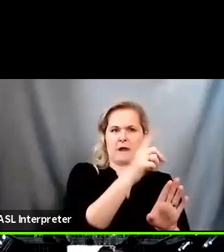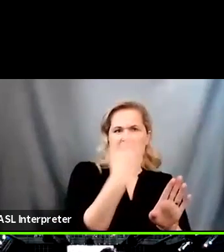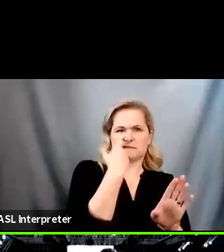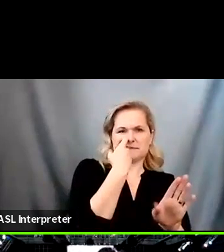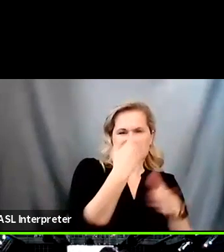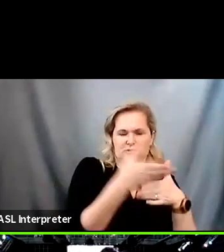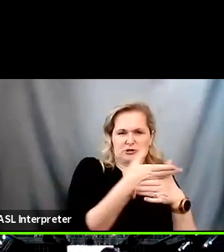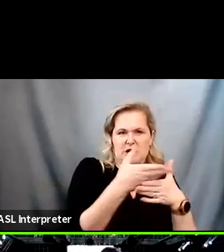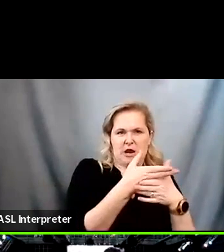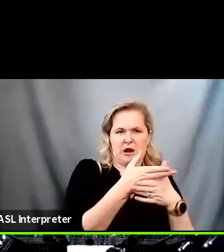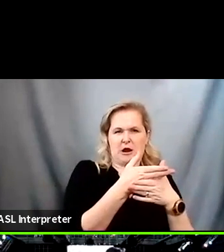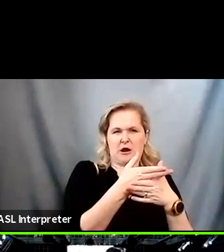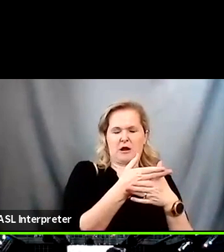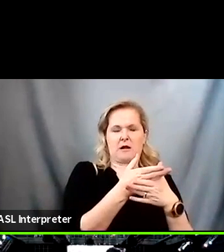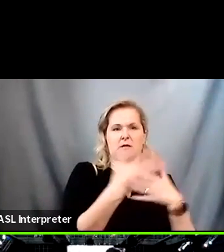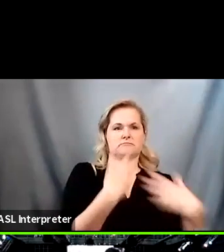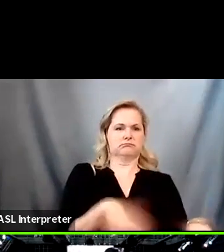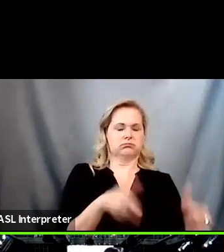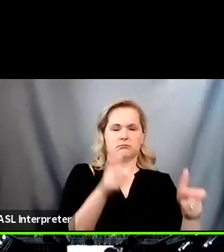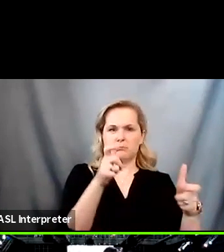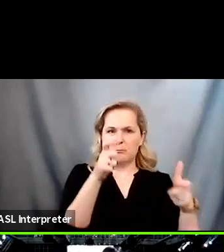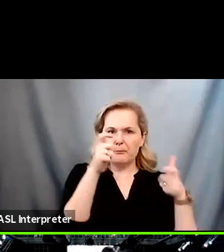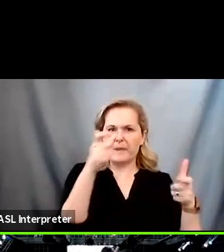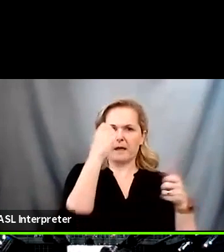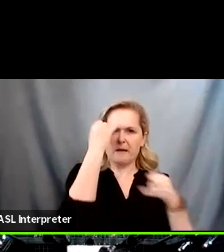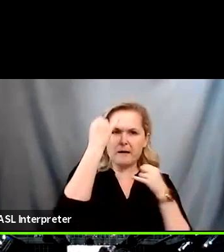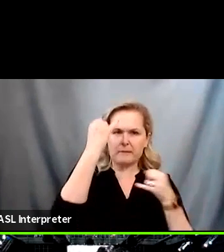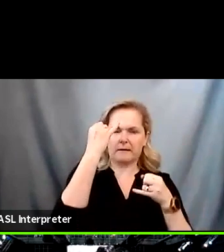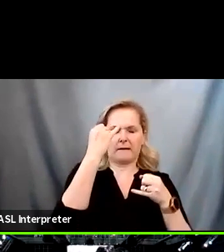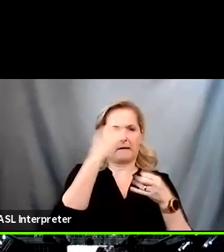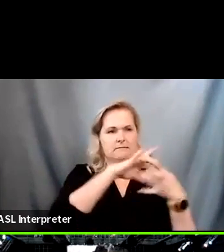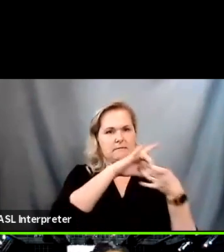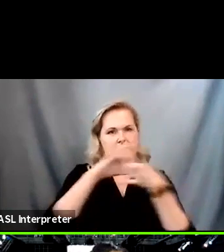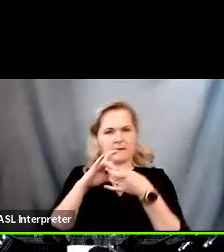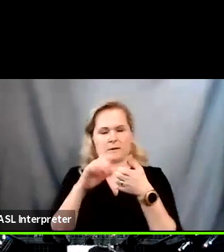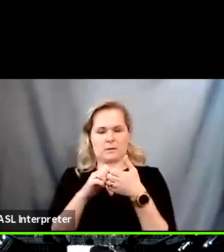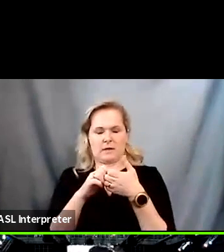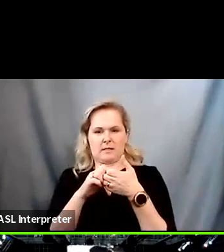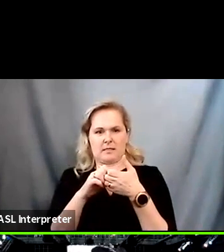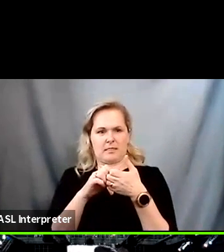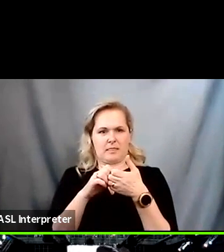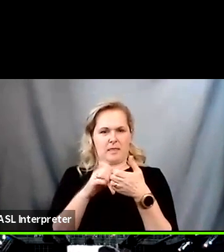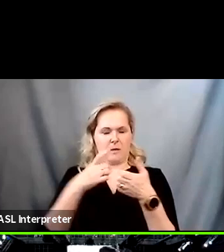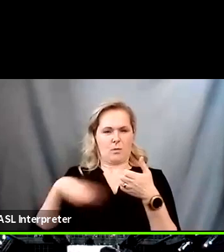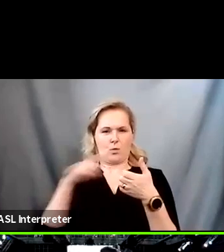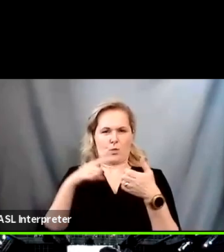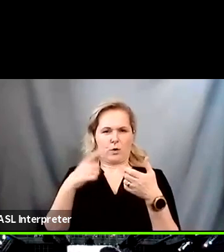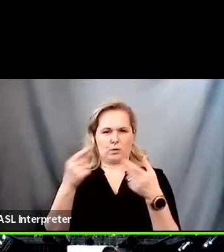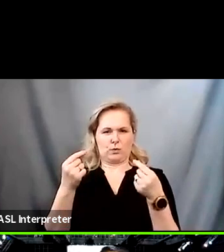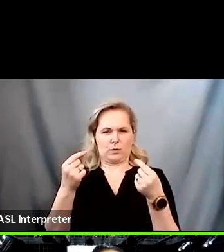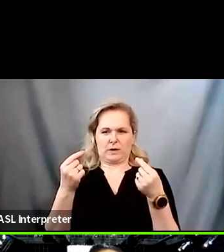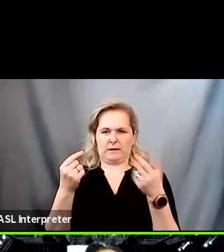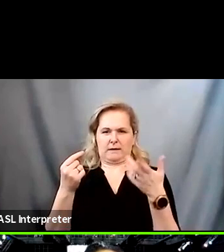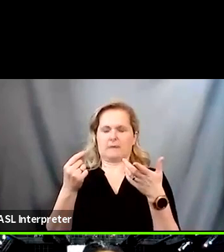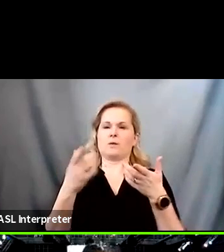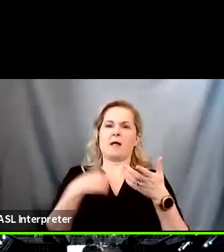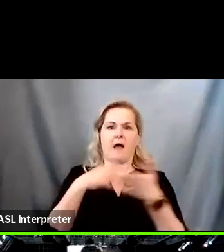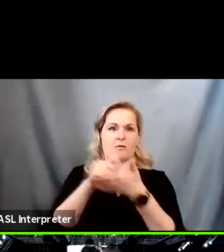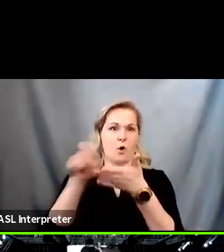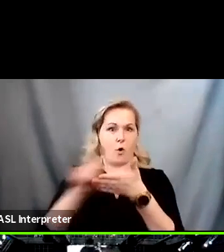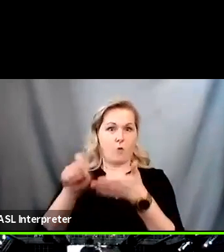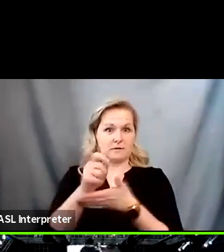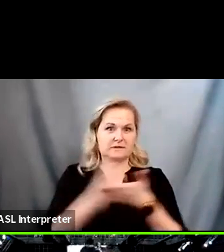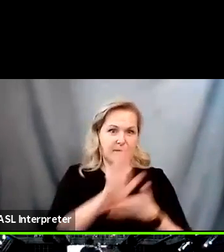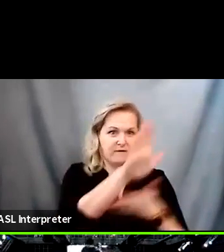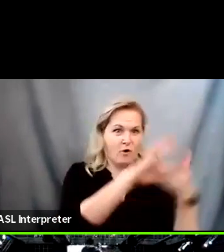some beautiful, big, heady ideas around how we're sort of breaking. I wrote down some of the